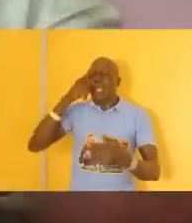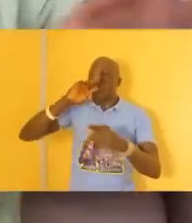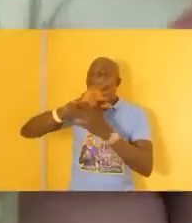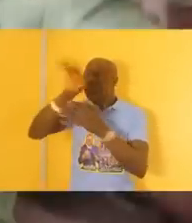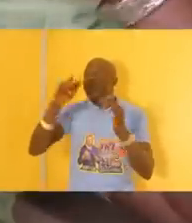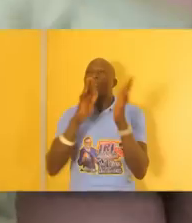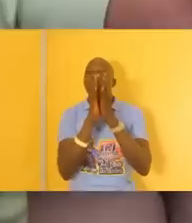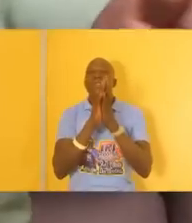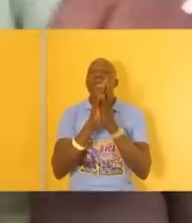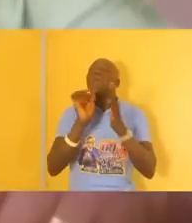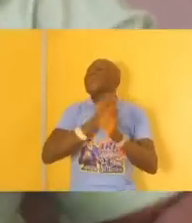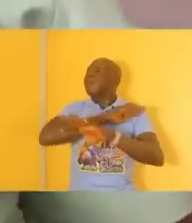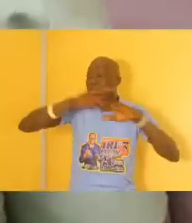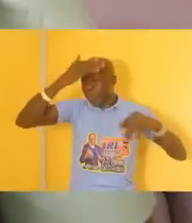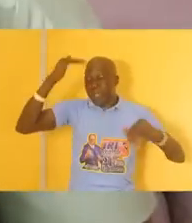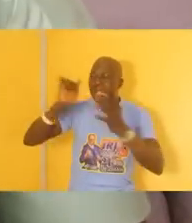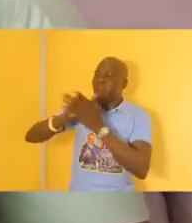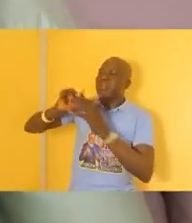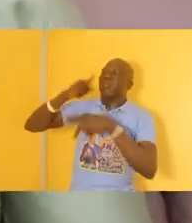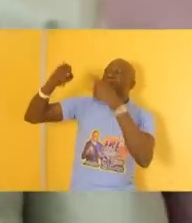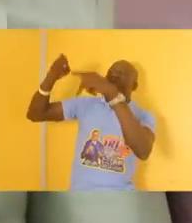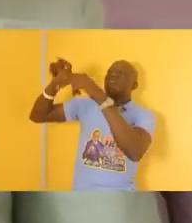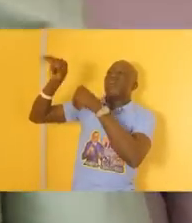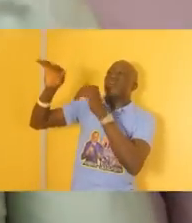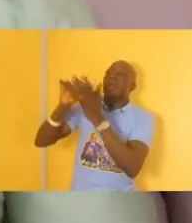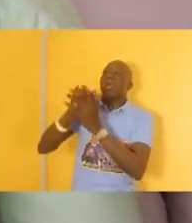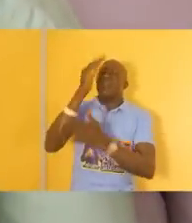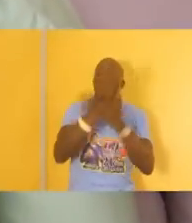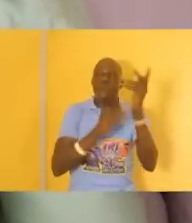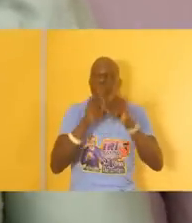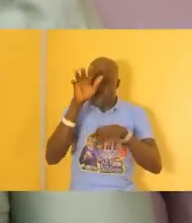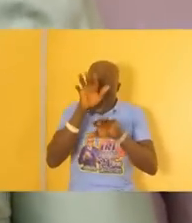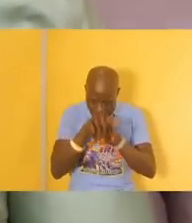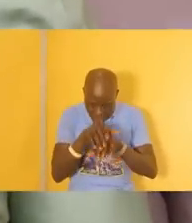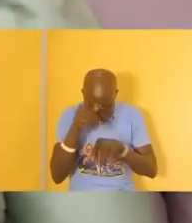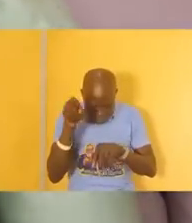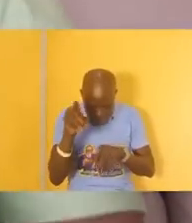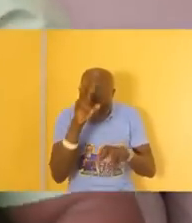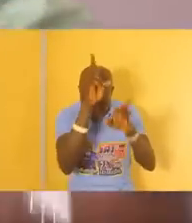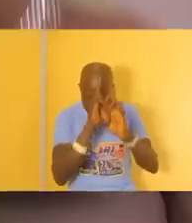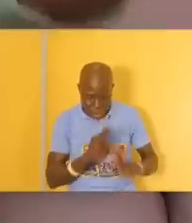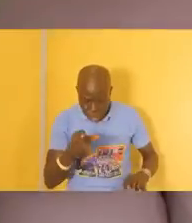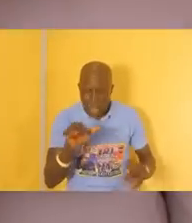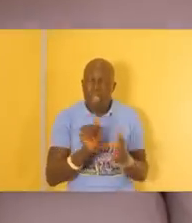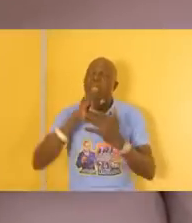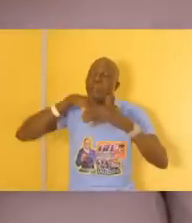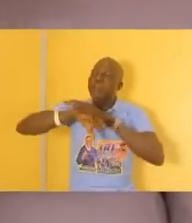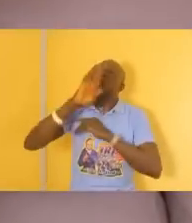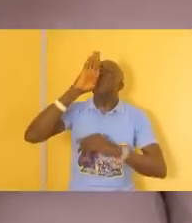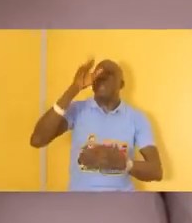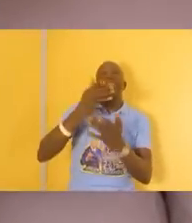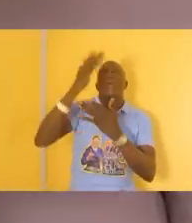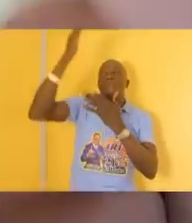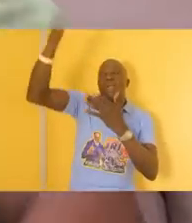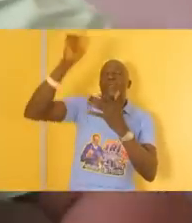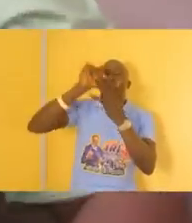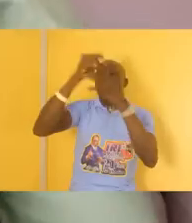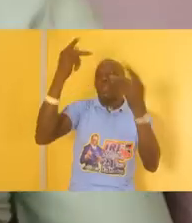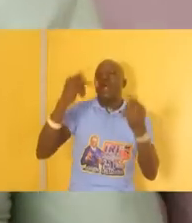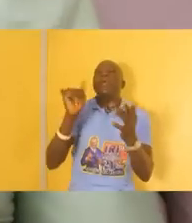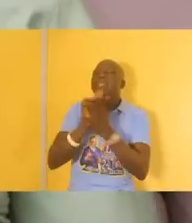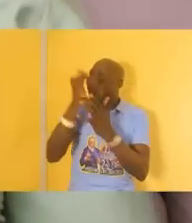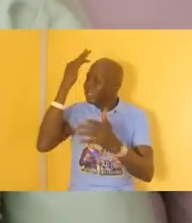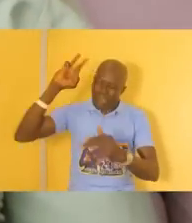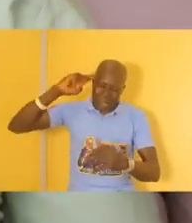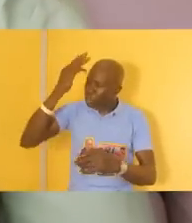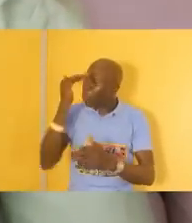top. With zeal, the offering for God. If you want to come down. If the people that want grant, they expect you to